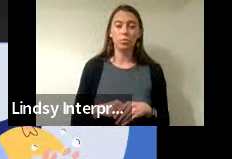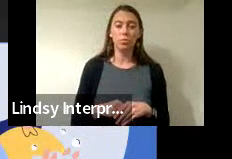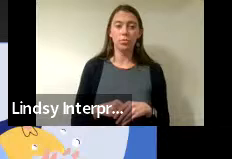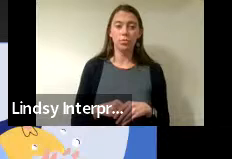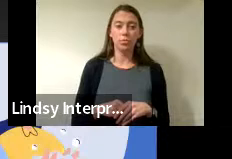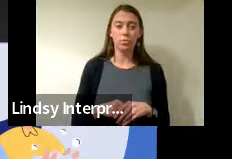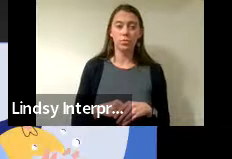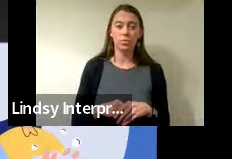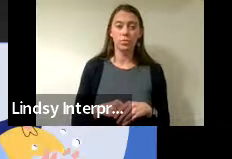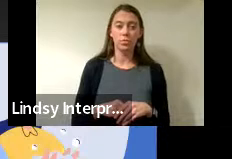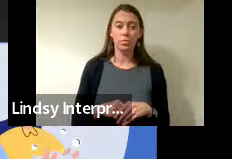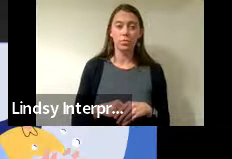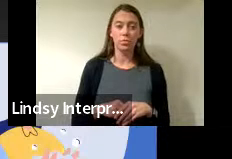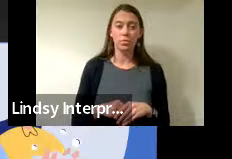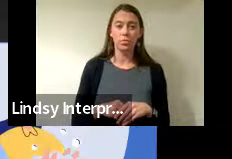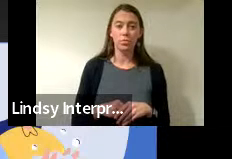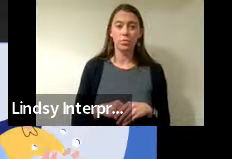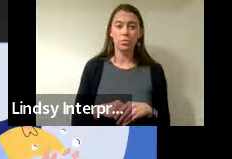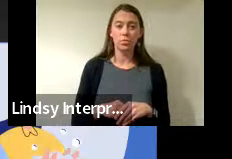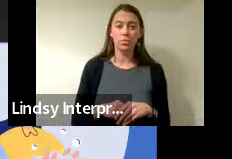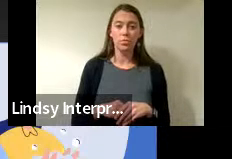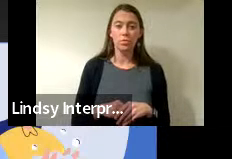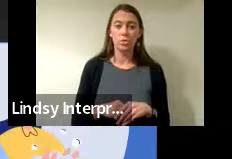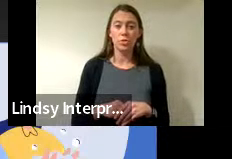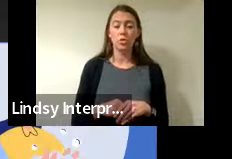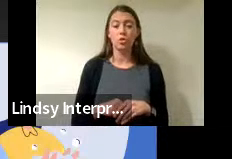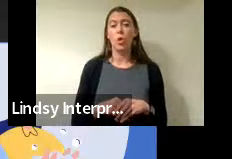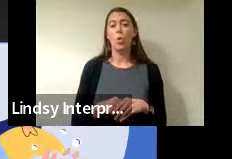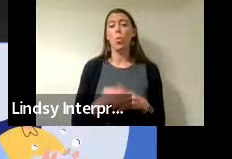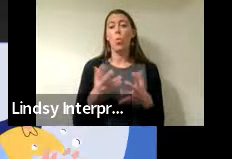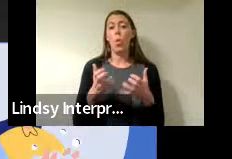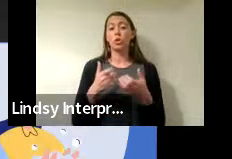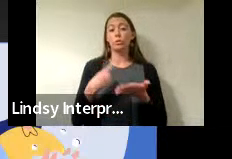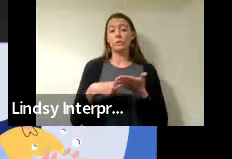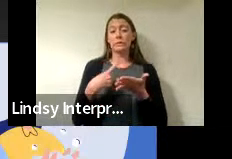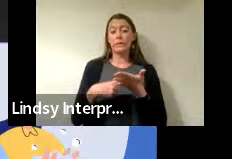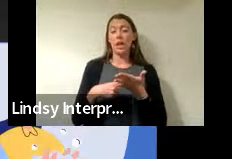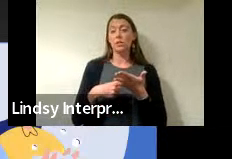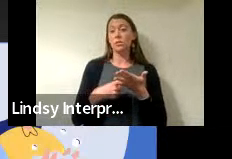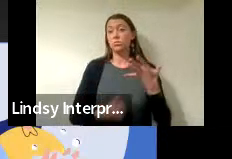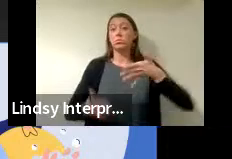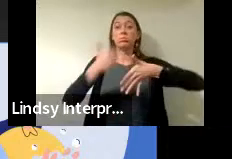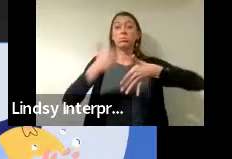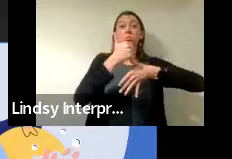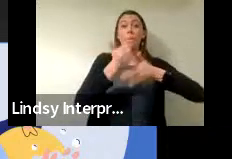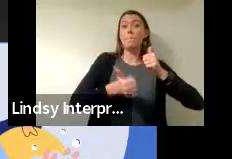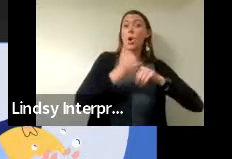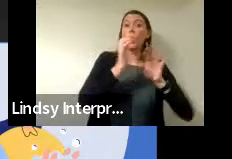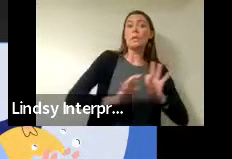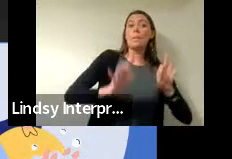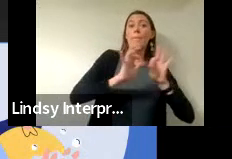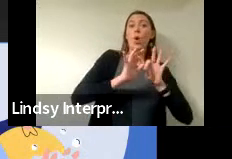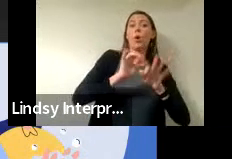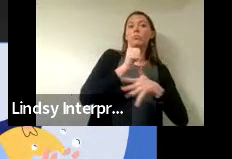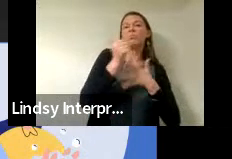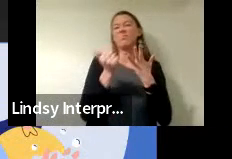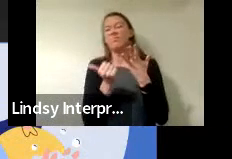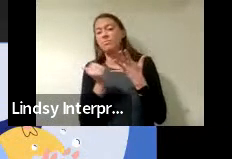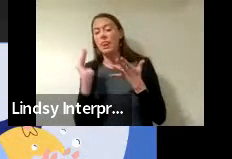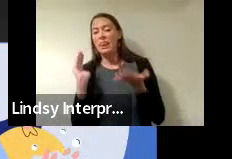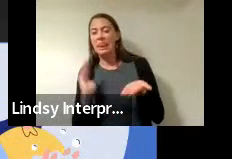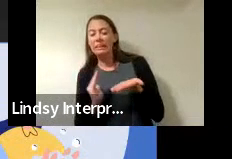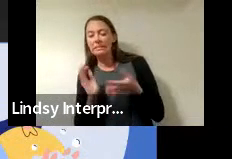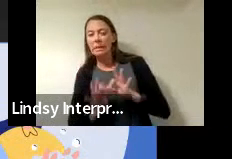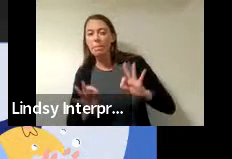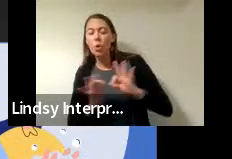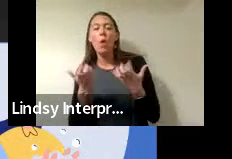what is more important and less important in terms of the strategies that are part of our strategic plan. We want to get your input into